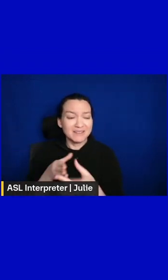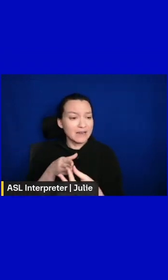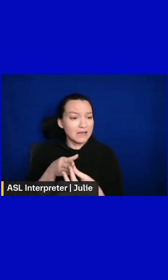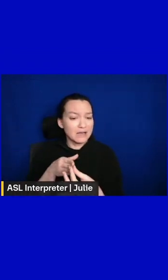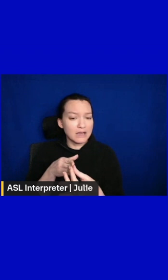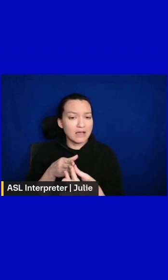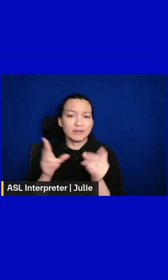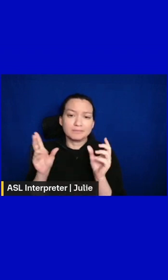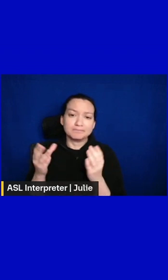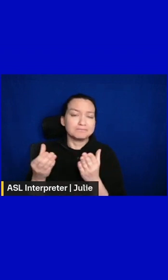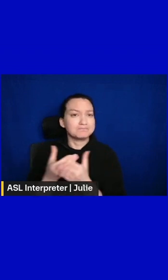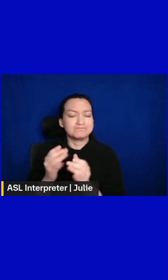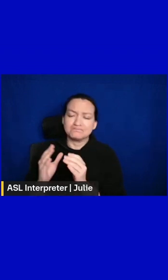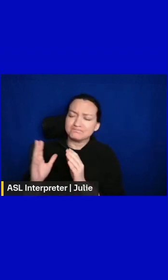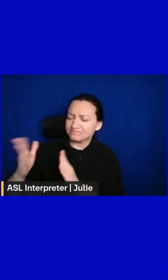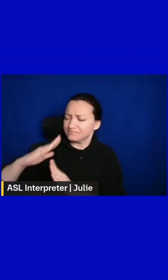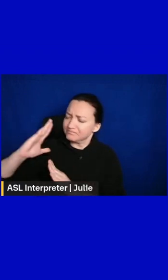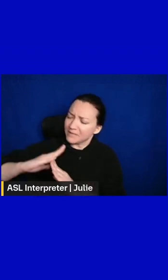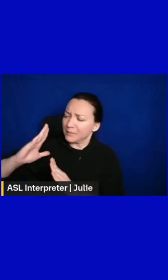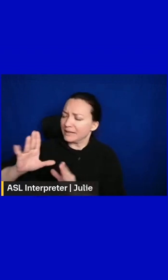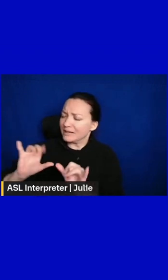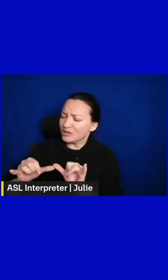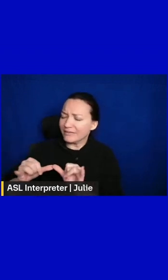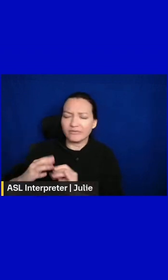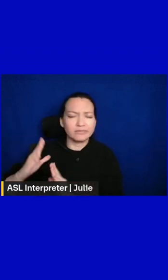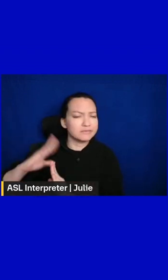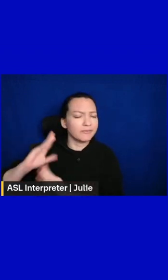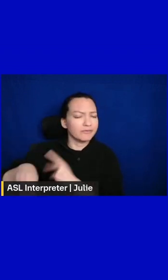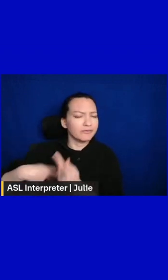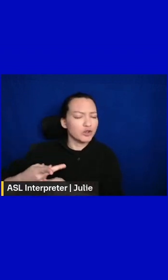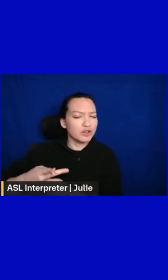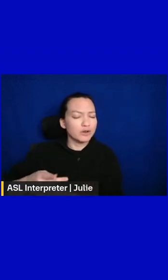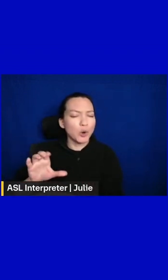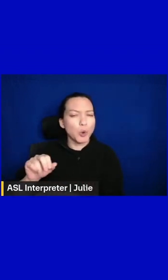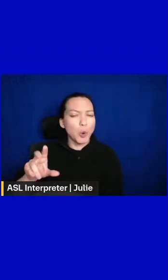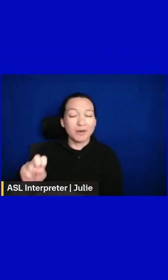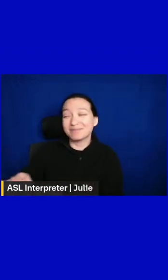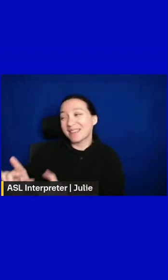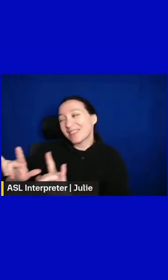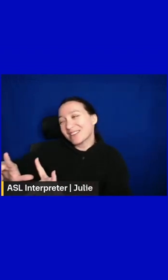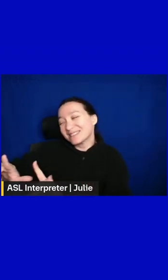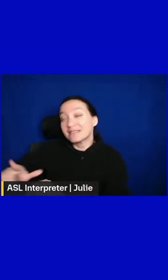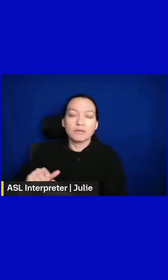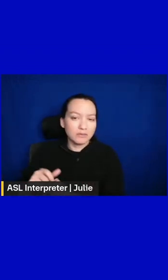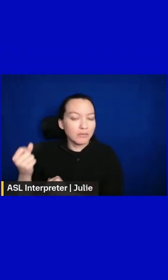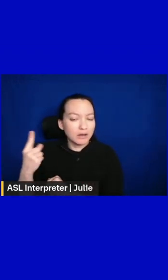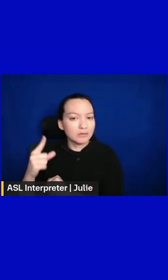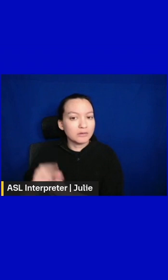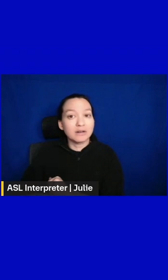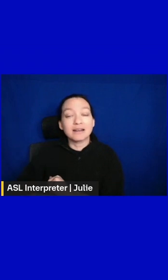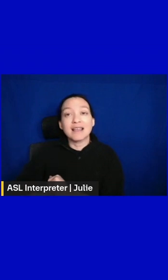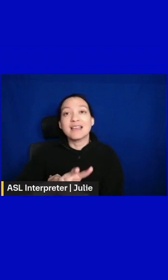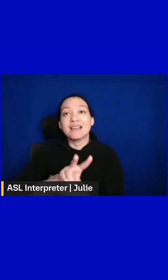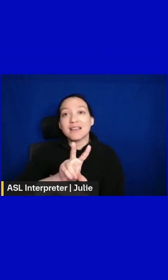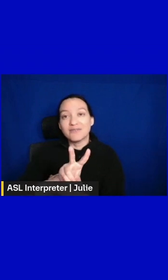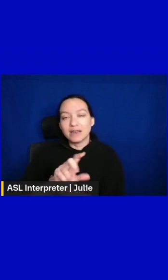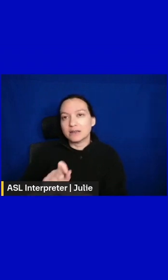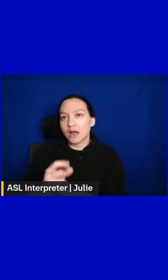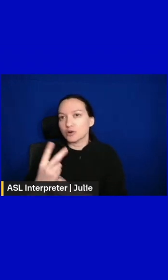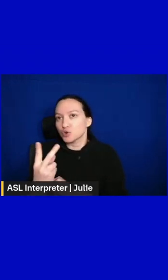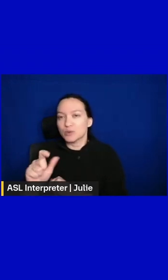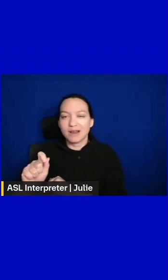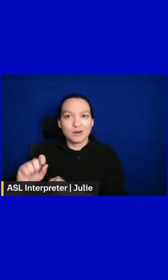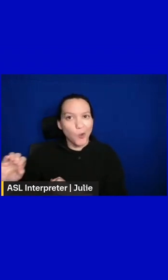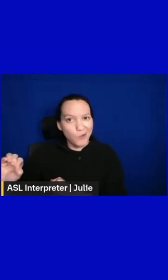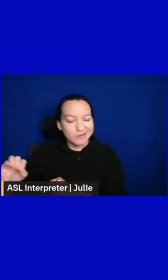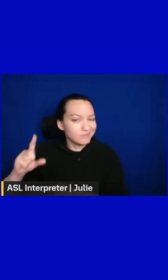bleeding edge engineers who always have the latest and greatest version in their code, and we love them. But they are on v2.0. But we cannot